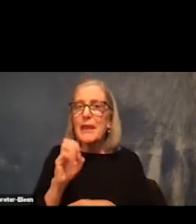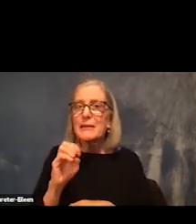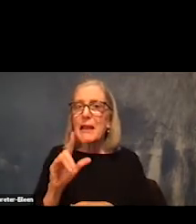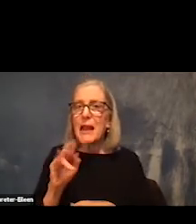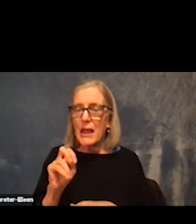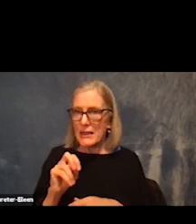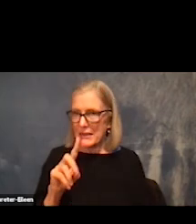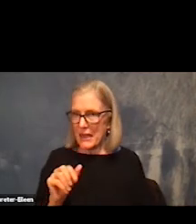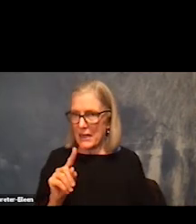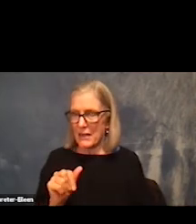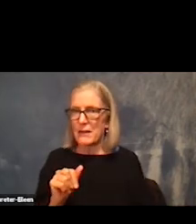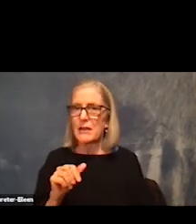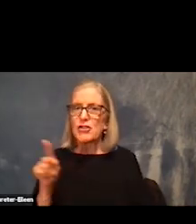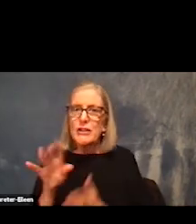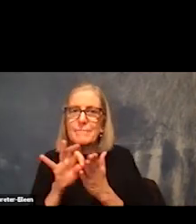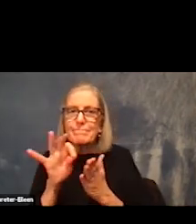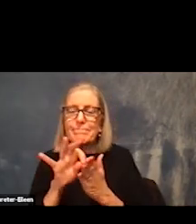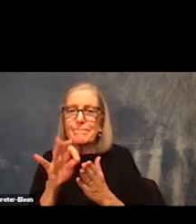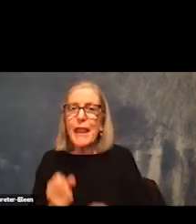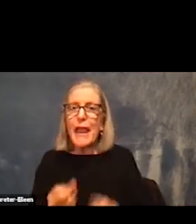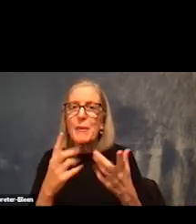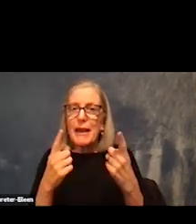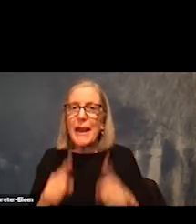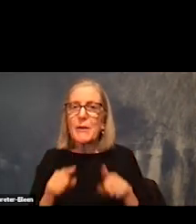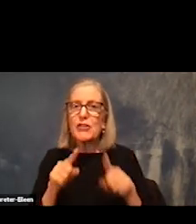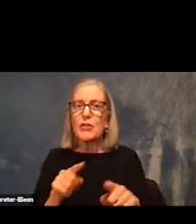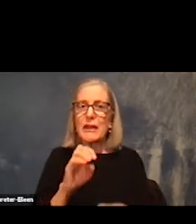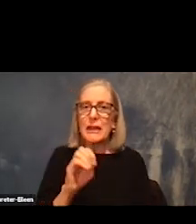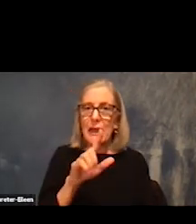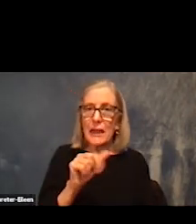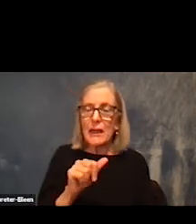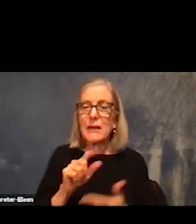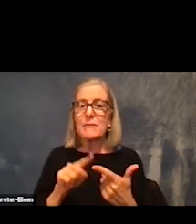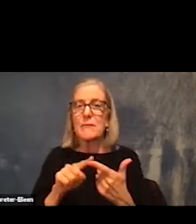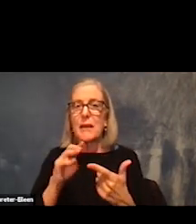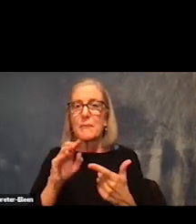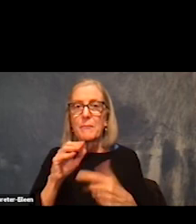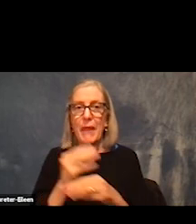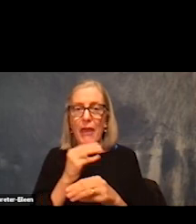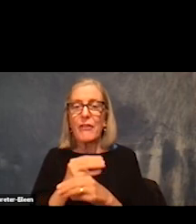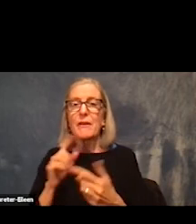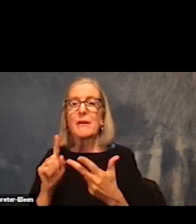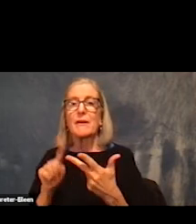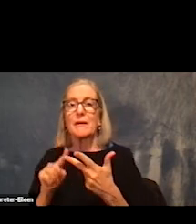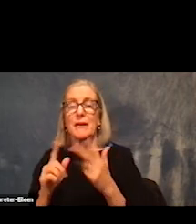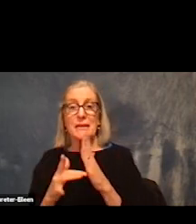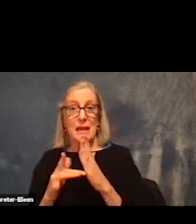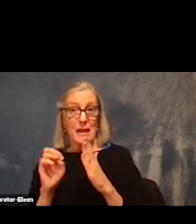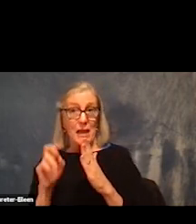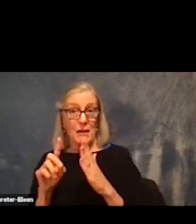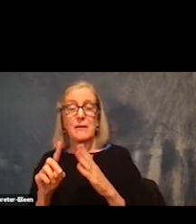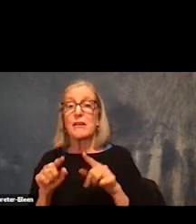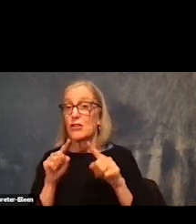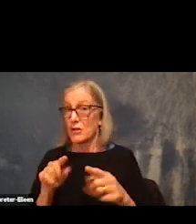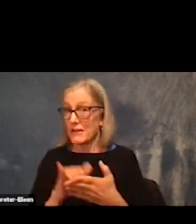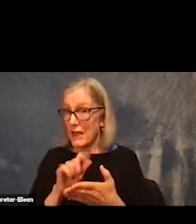those 3 actions in ELA, in math, and in tech ed during that week. Now remember, classes every day, 5 days